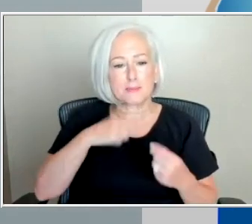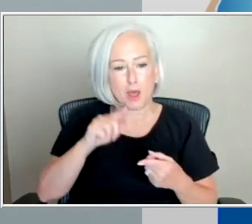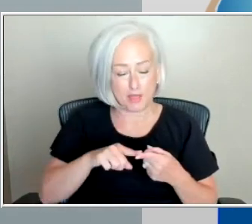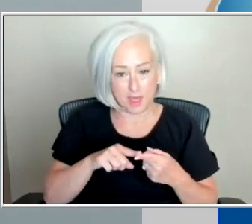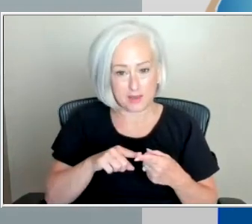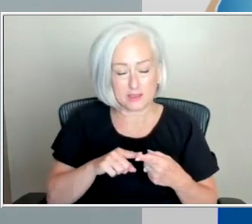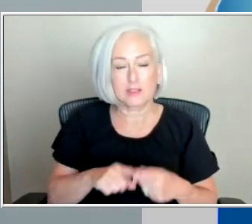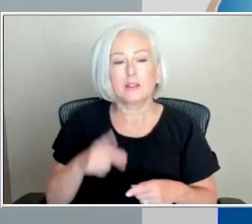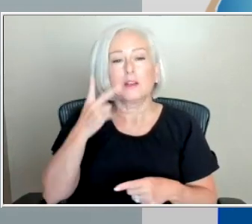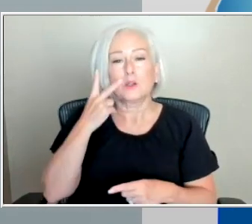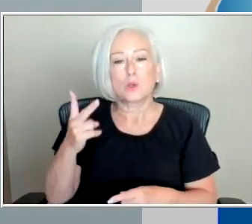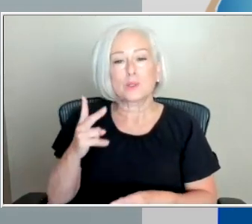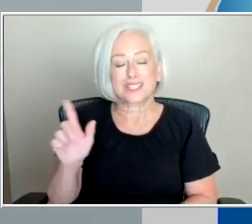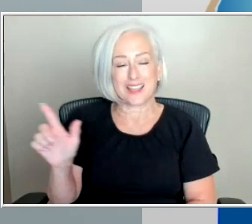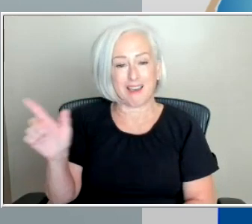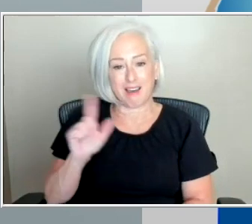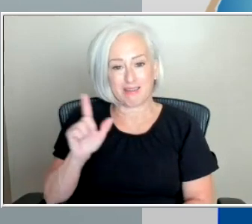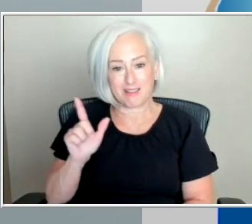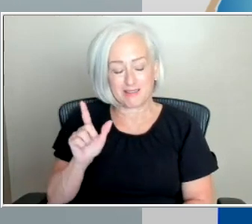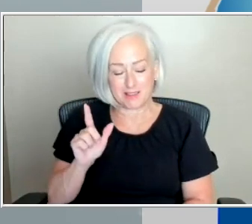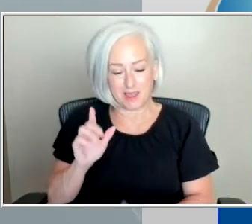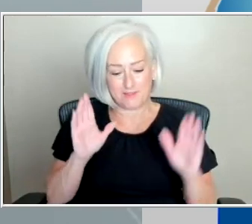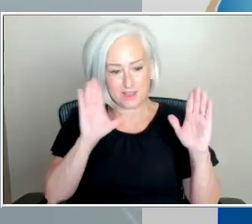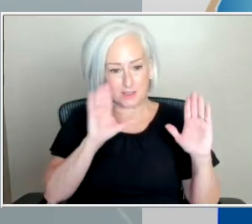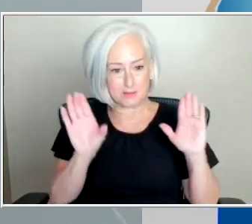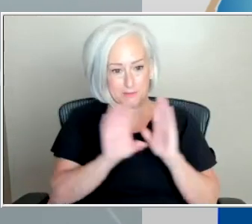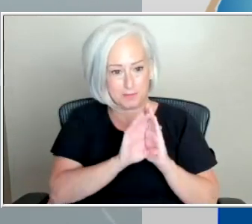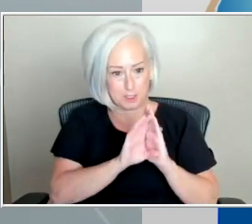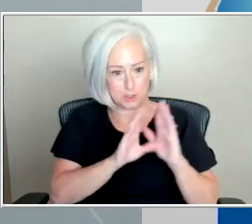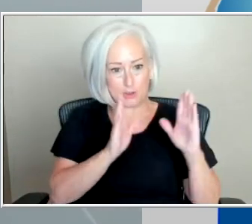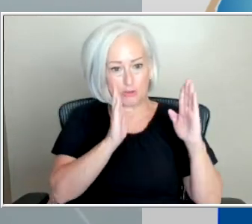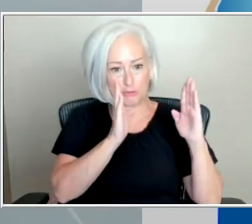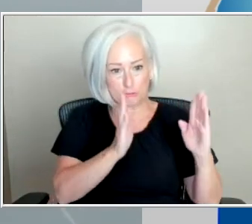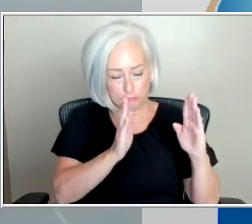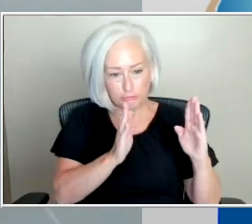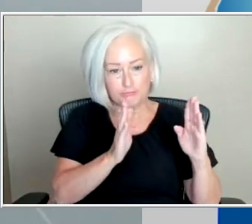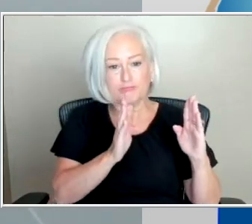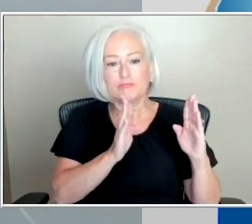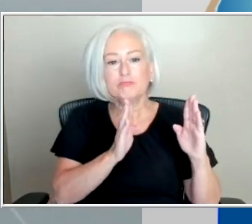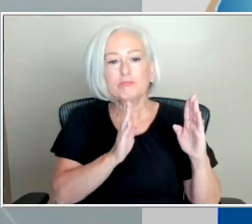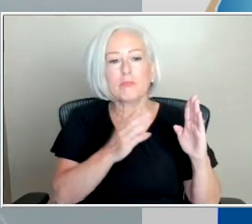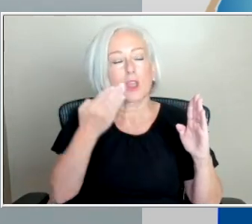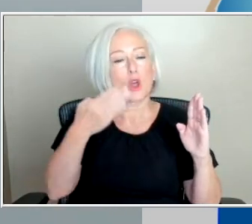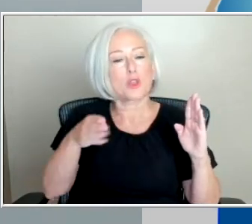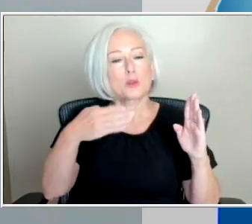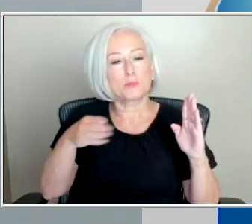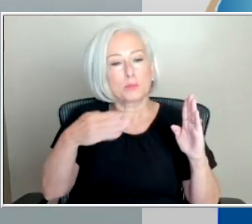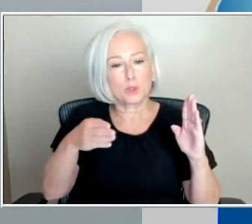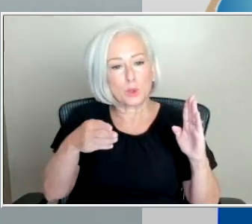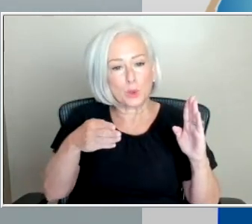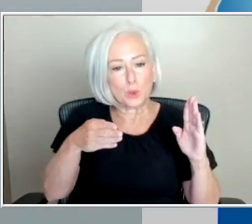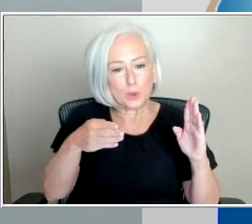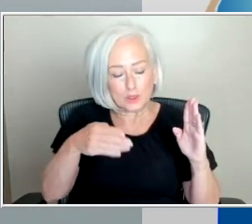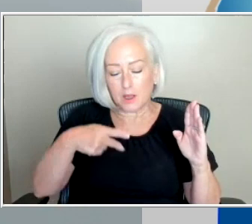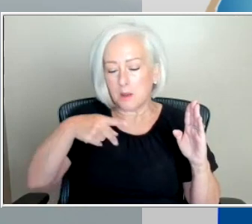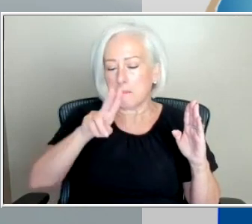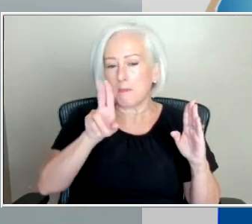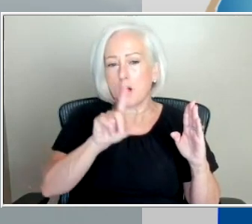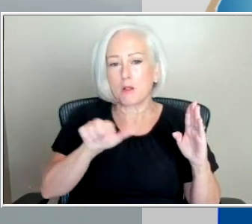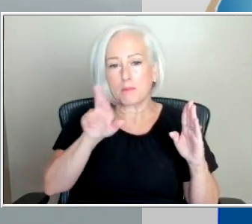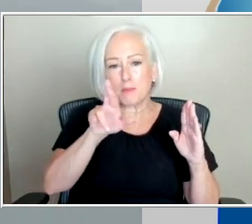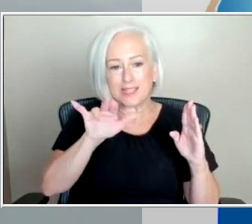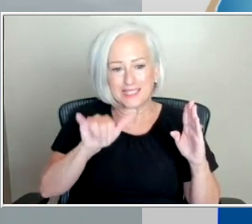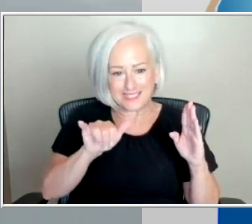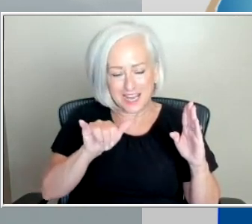side of the panel, you can see the blue outflow tract there is the pulmonary outflow tract, and it's got a valve structure there